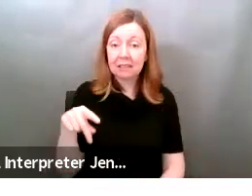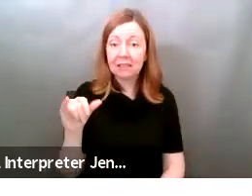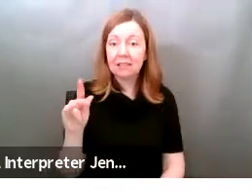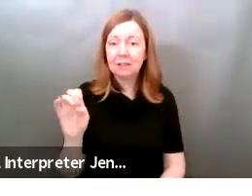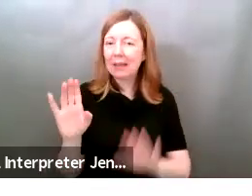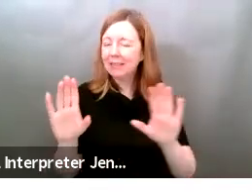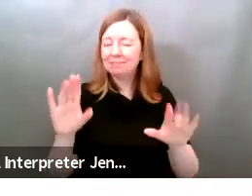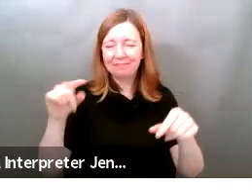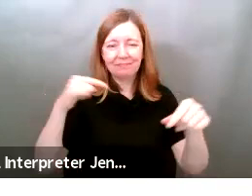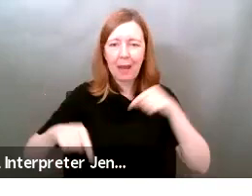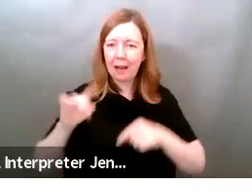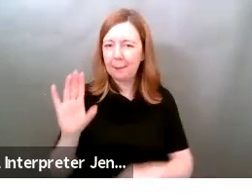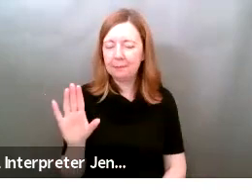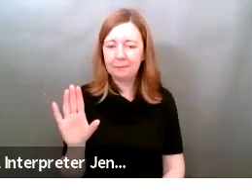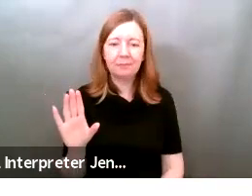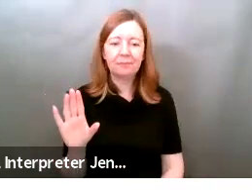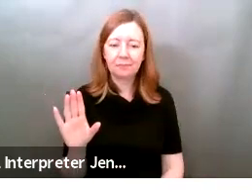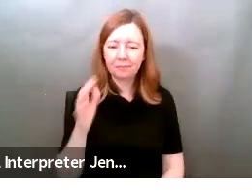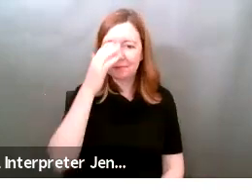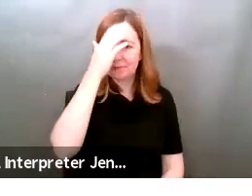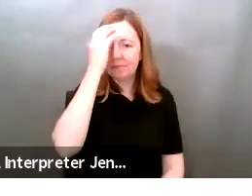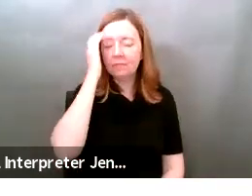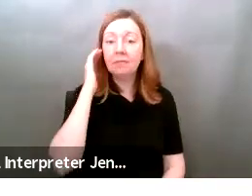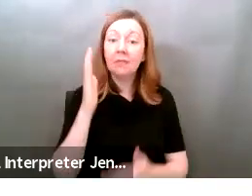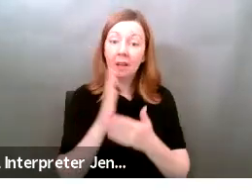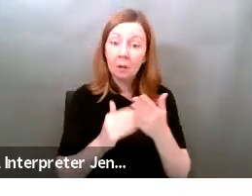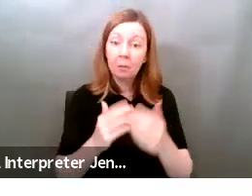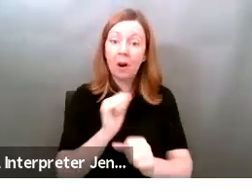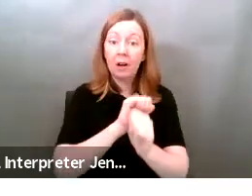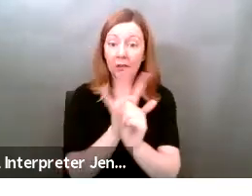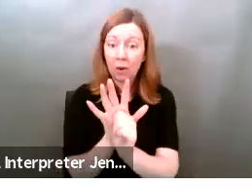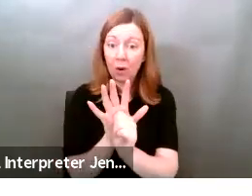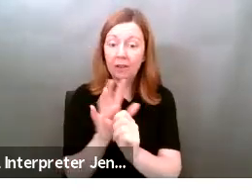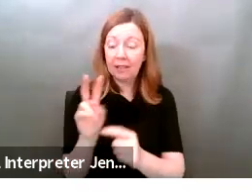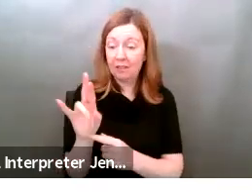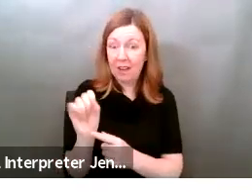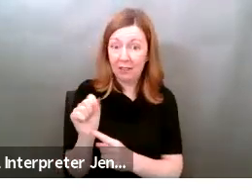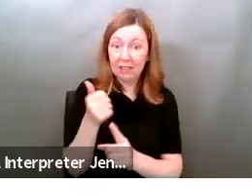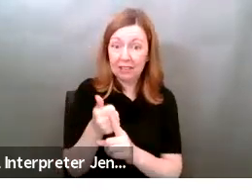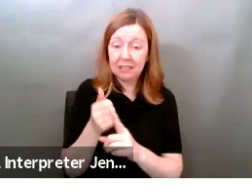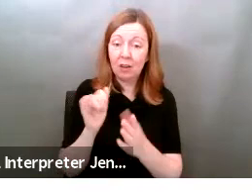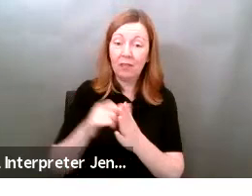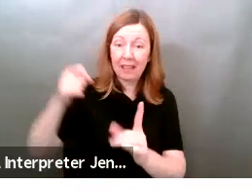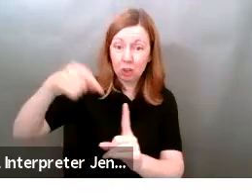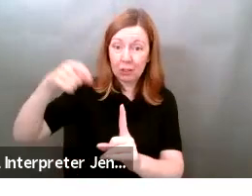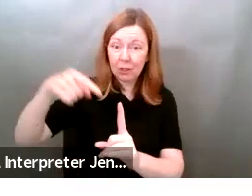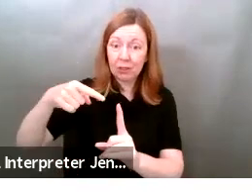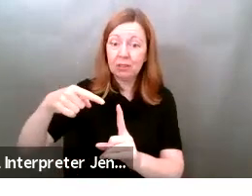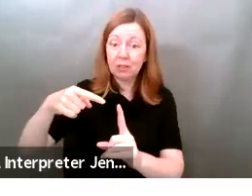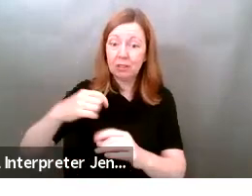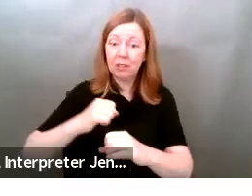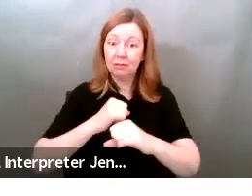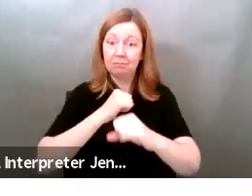let me back up here. The part of the COVID virus that triggers a